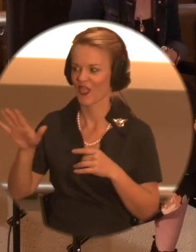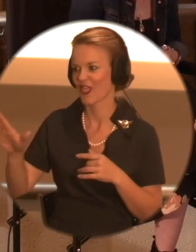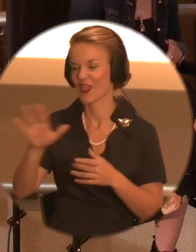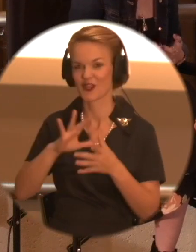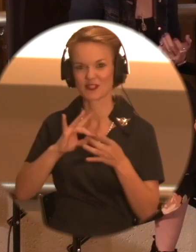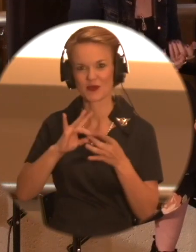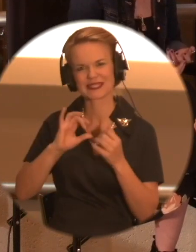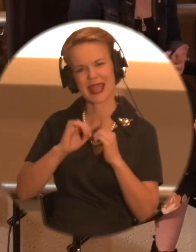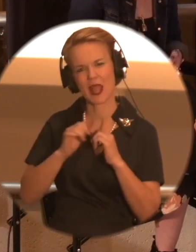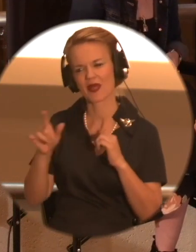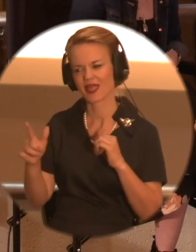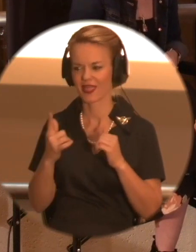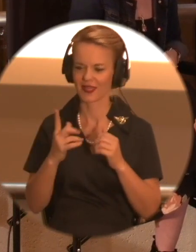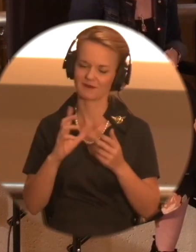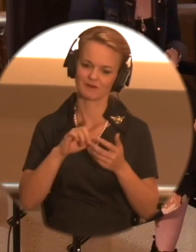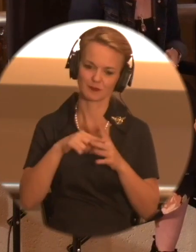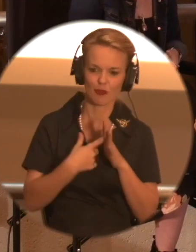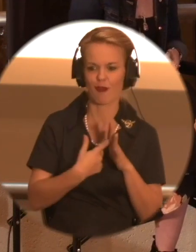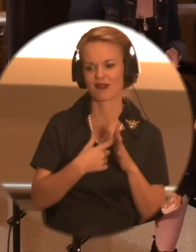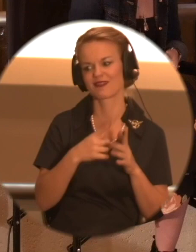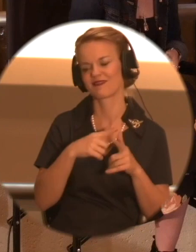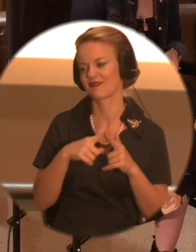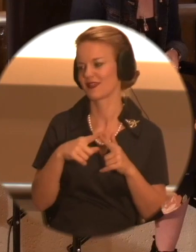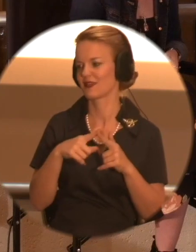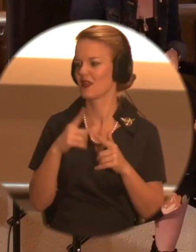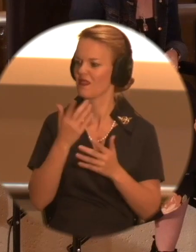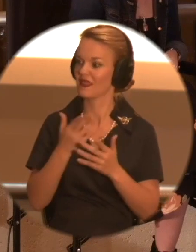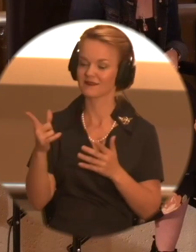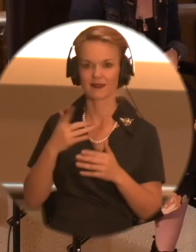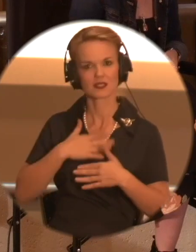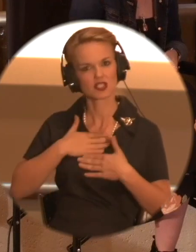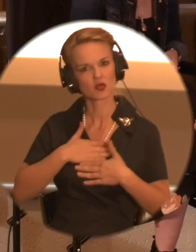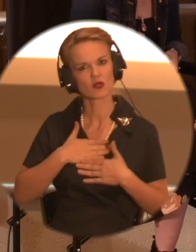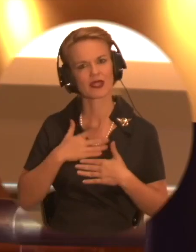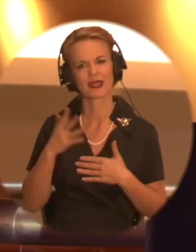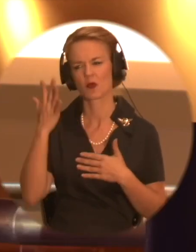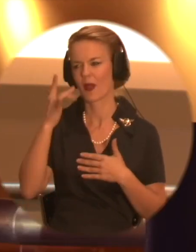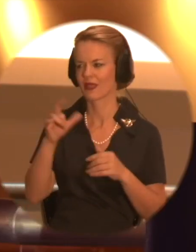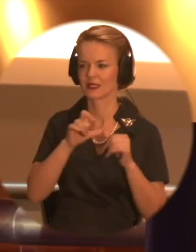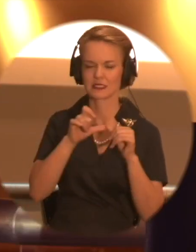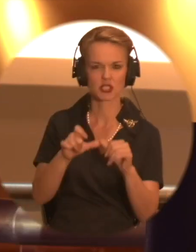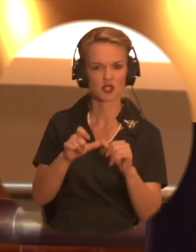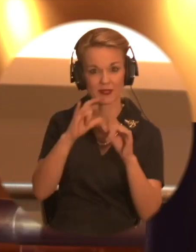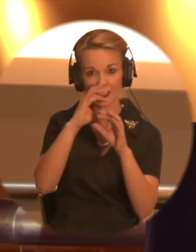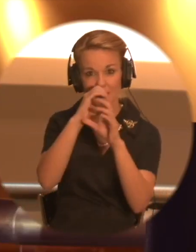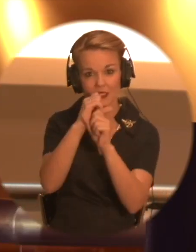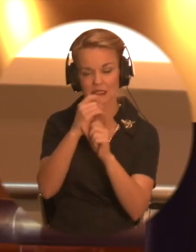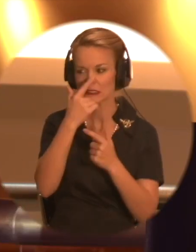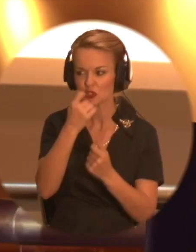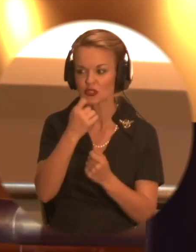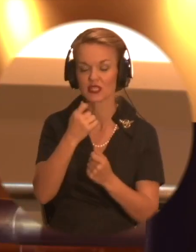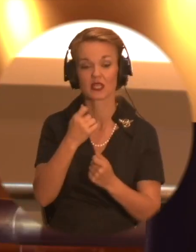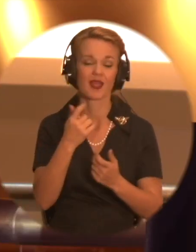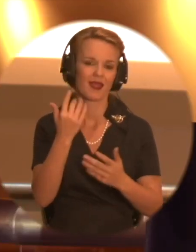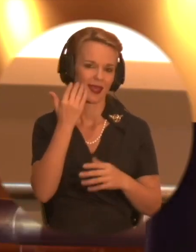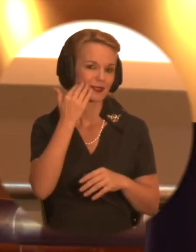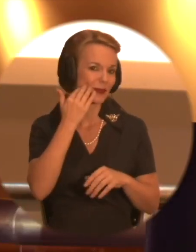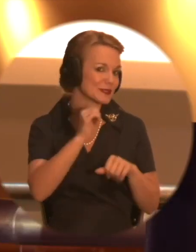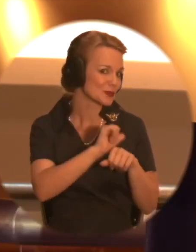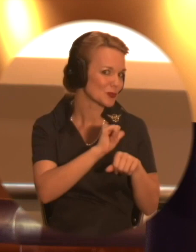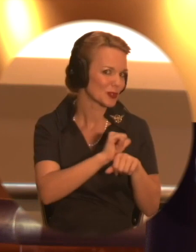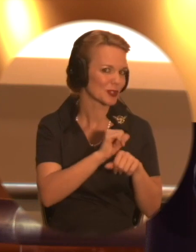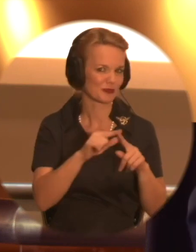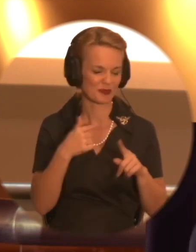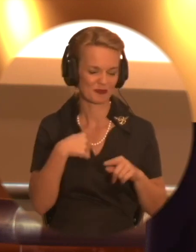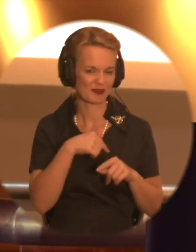the industry, what they've gravitated towards, and what keeps them interested. Because we all, like you said, it's work, but we love what we do.